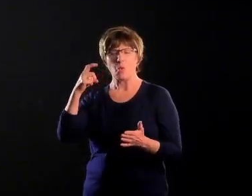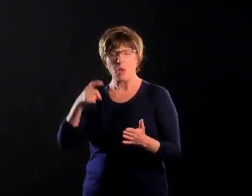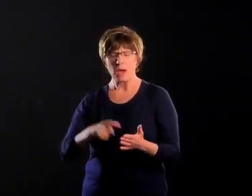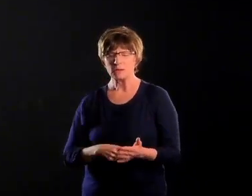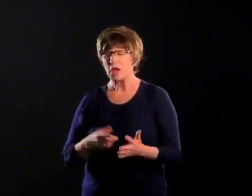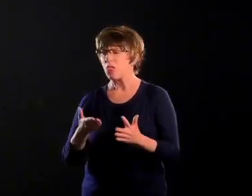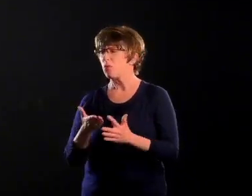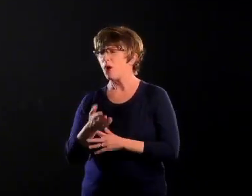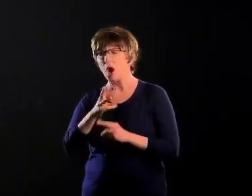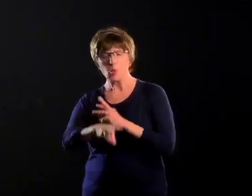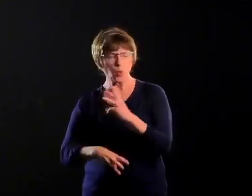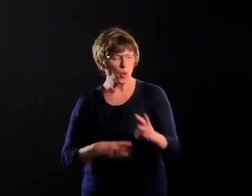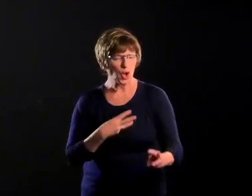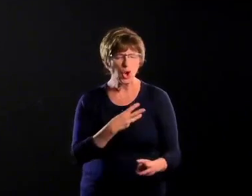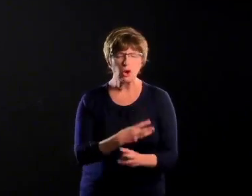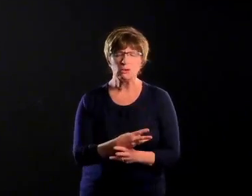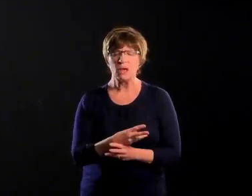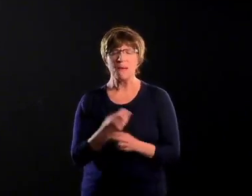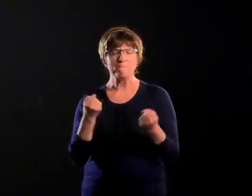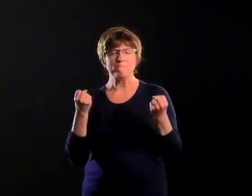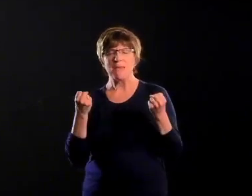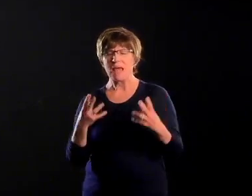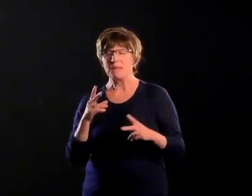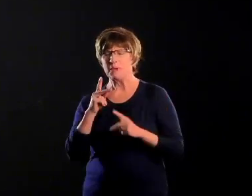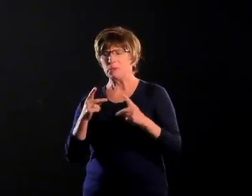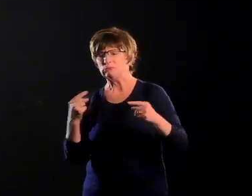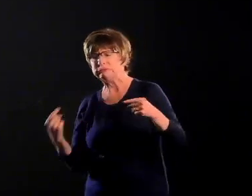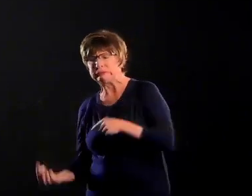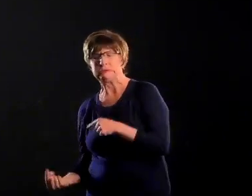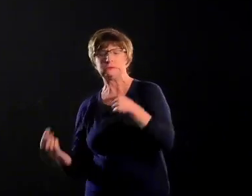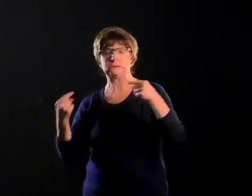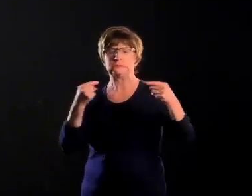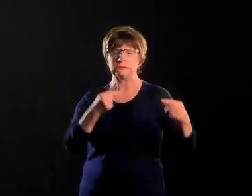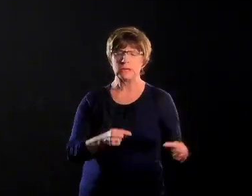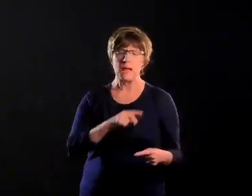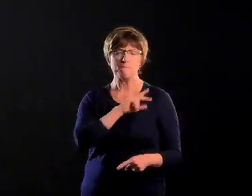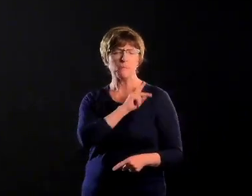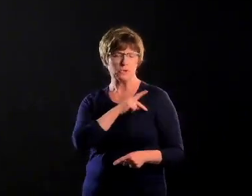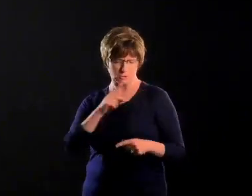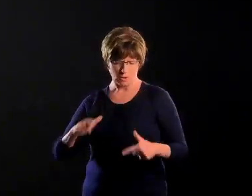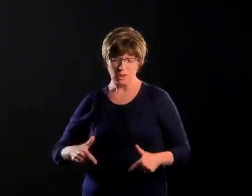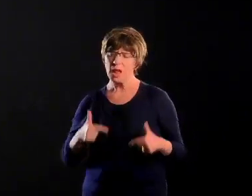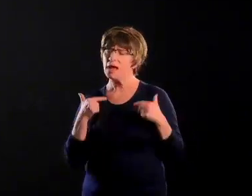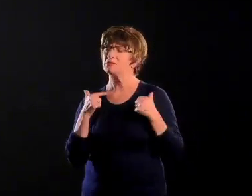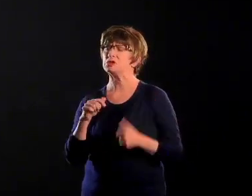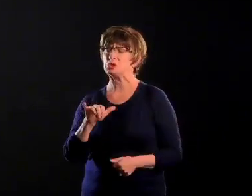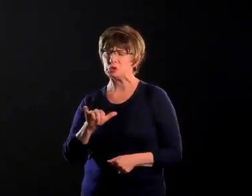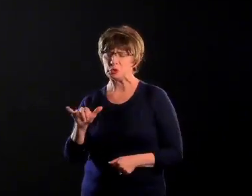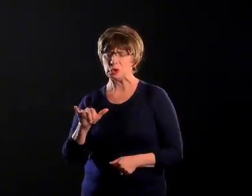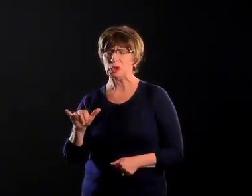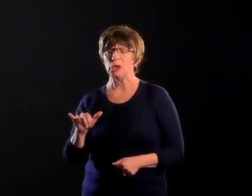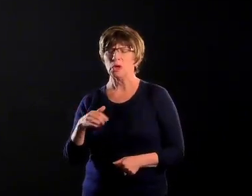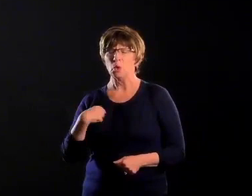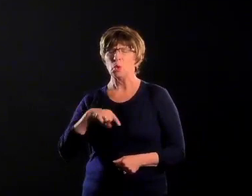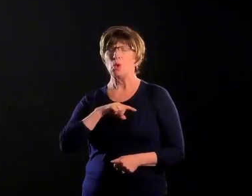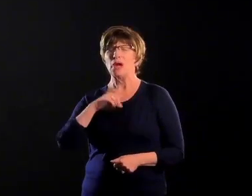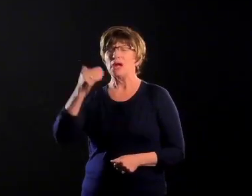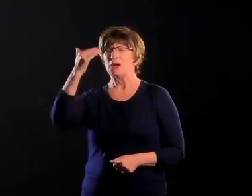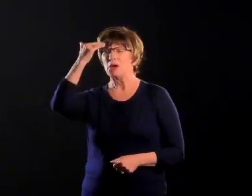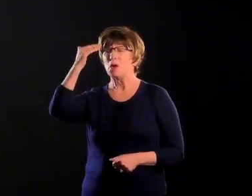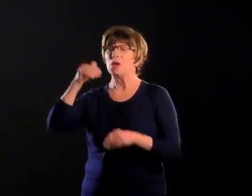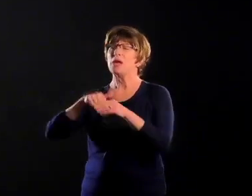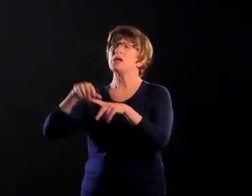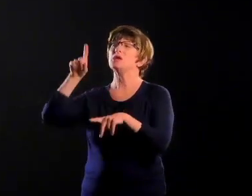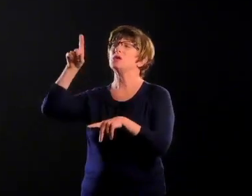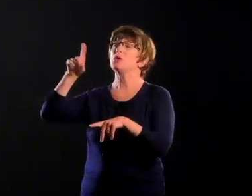our world, there are so many struggles, and even in our own personal lives, Lord, we know that in you, we